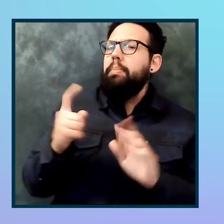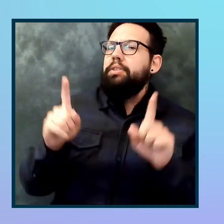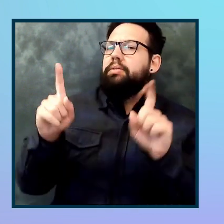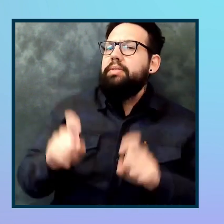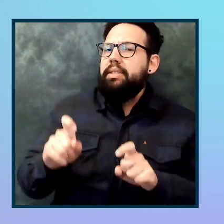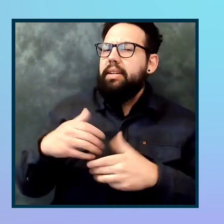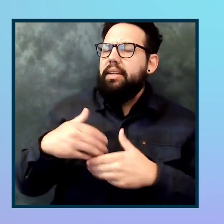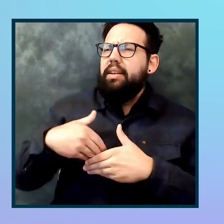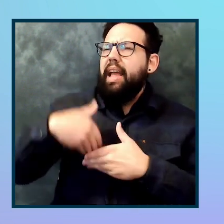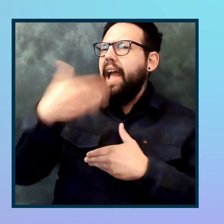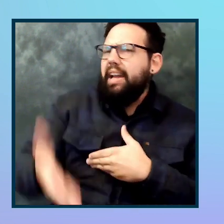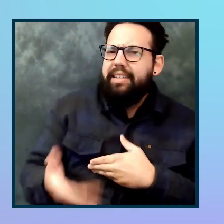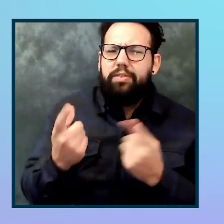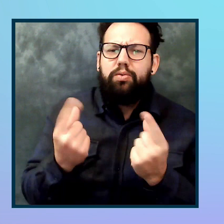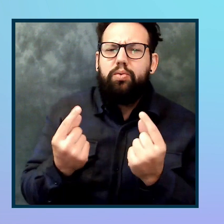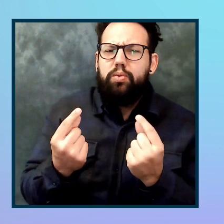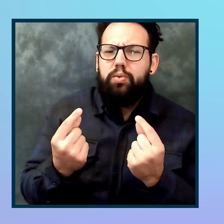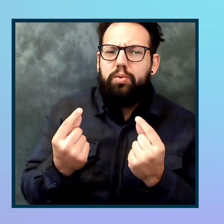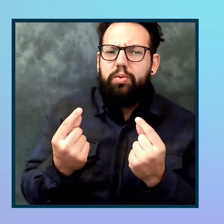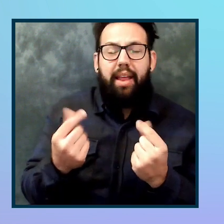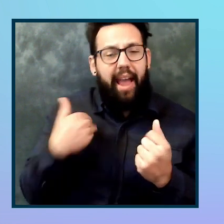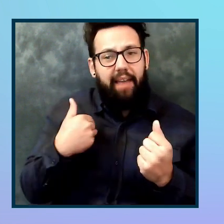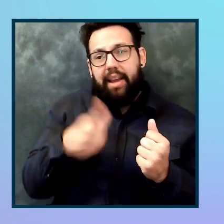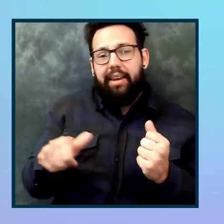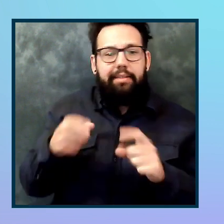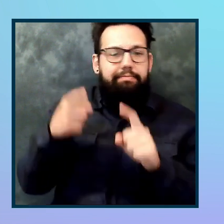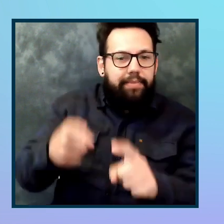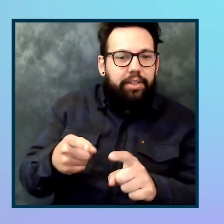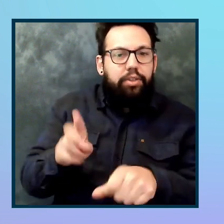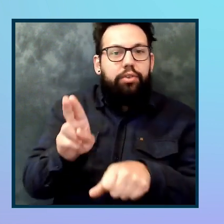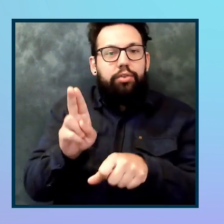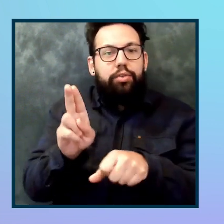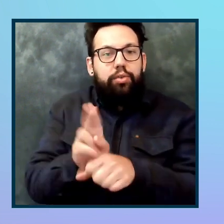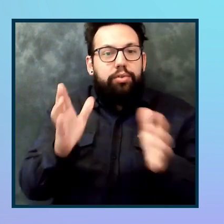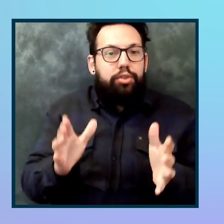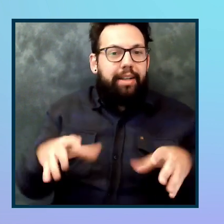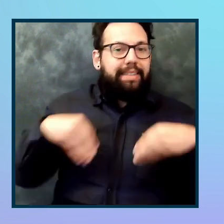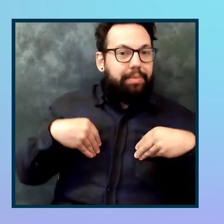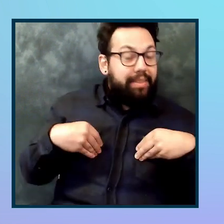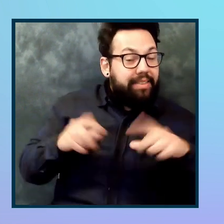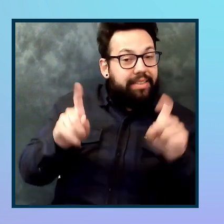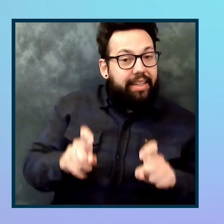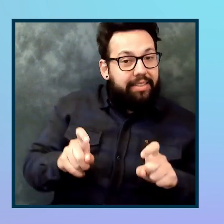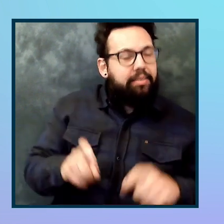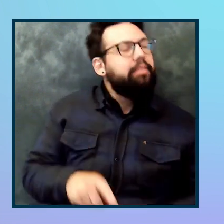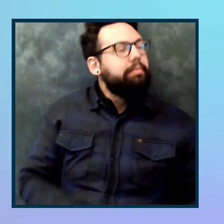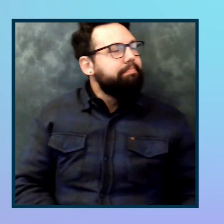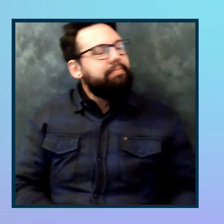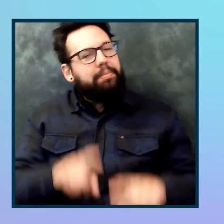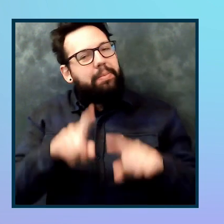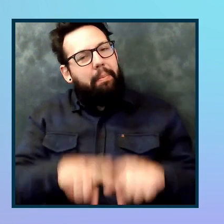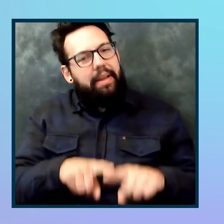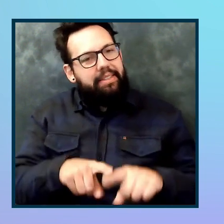screen reader and maybe some user acceptance testing? Right. So honestly, it depends, right? So do